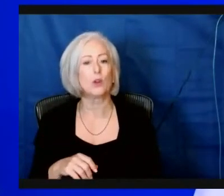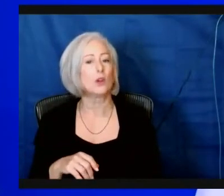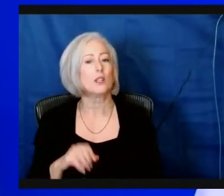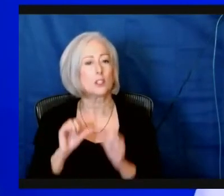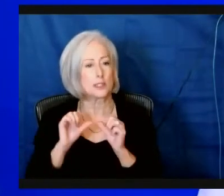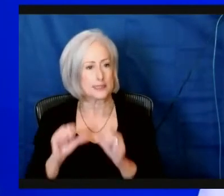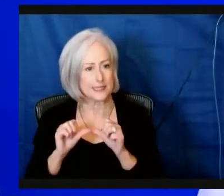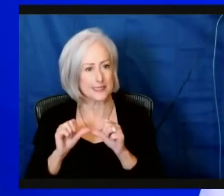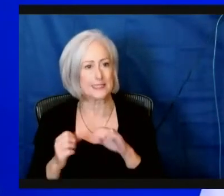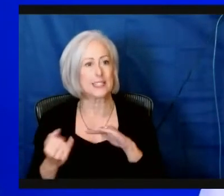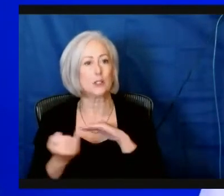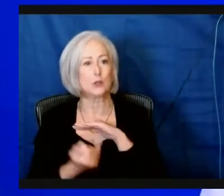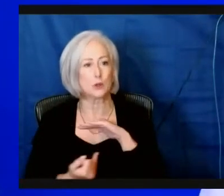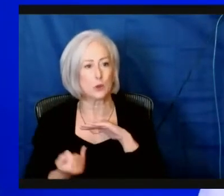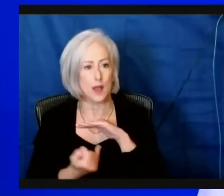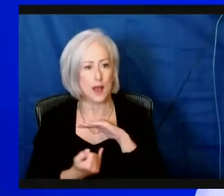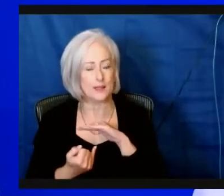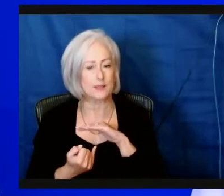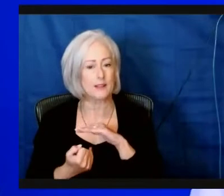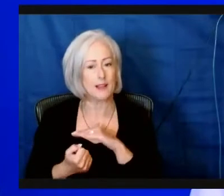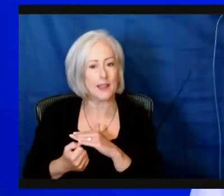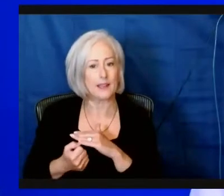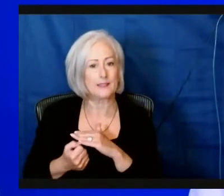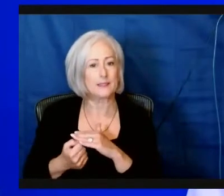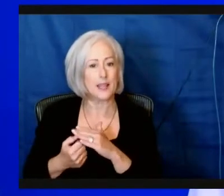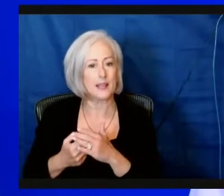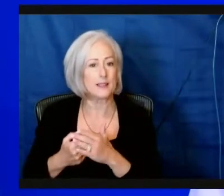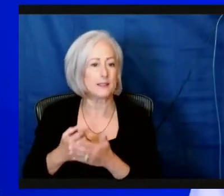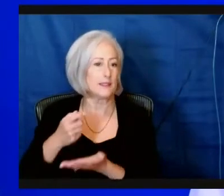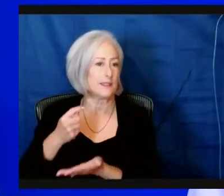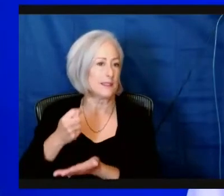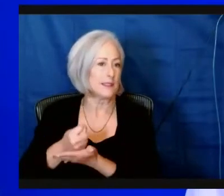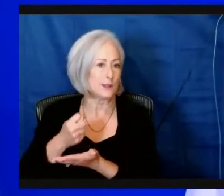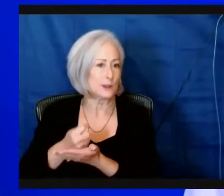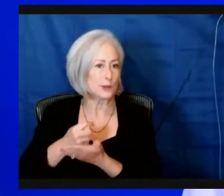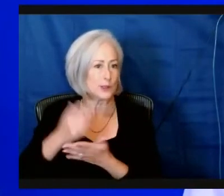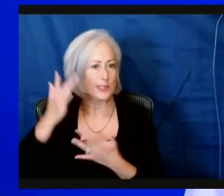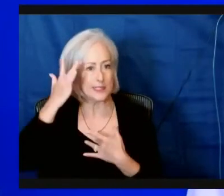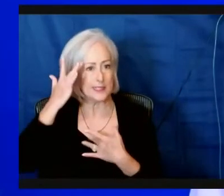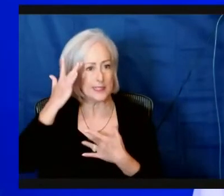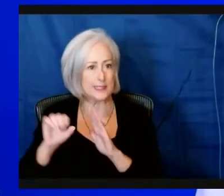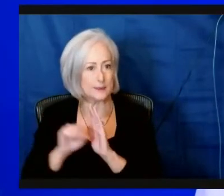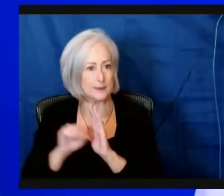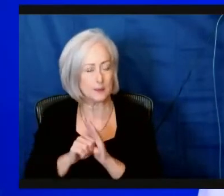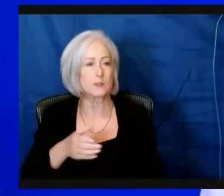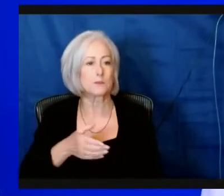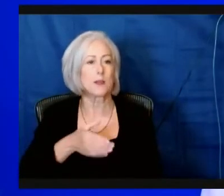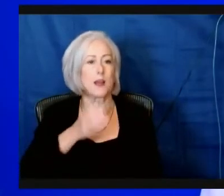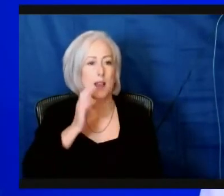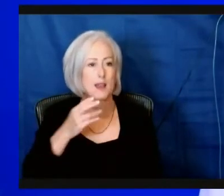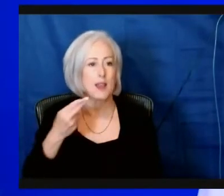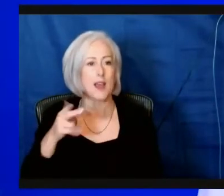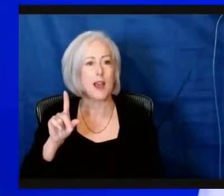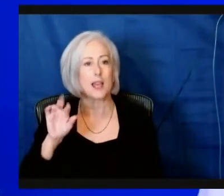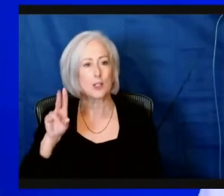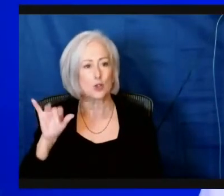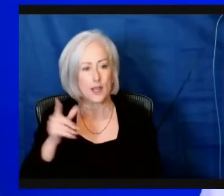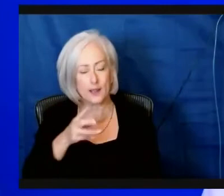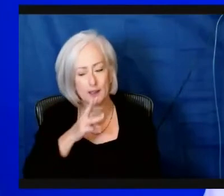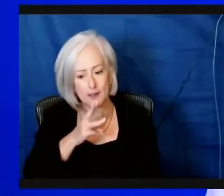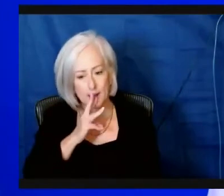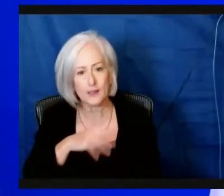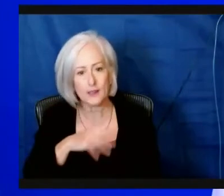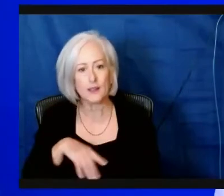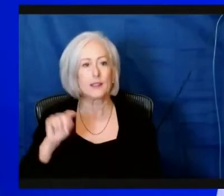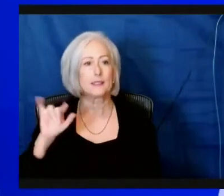and treat those symptoms symptomatically as needed with, again, hydration, Tylenol, and things like that. I haven't seen any recommendations for a